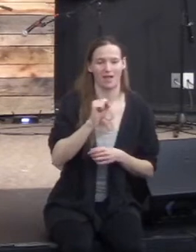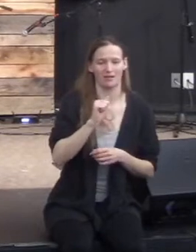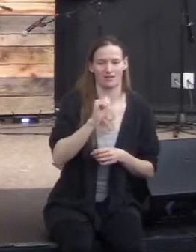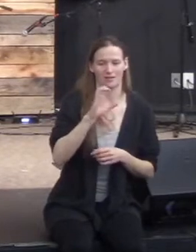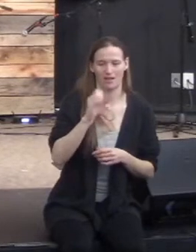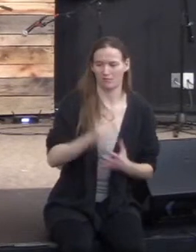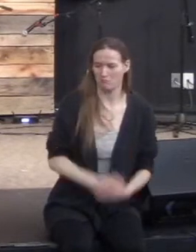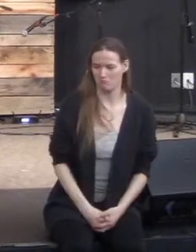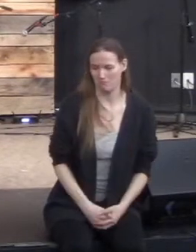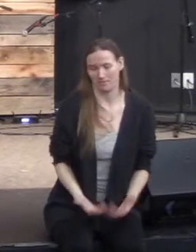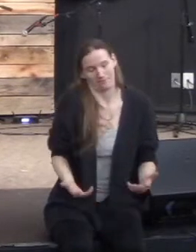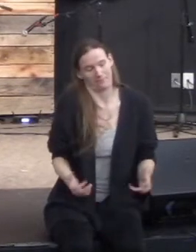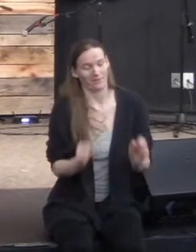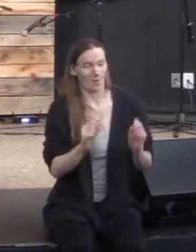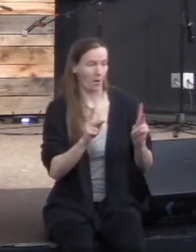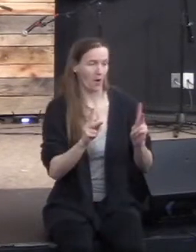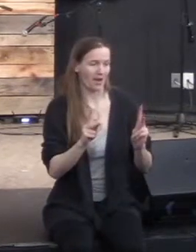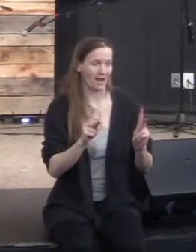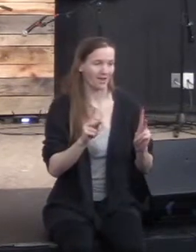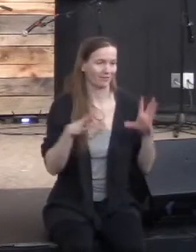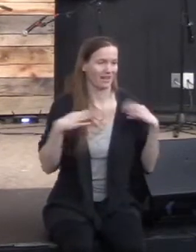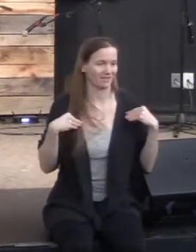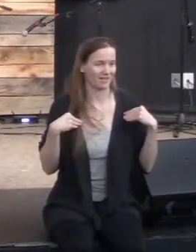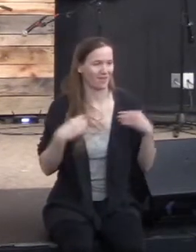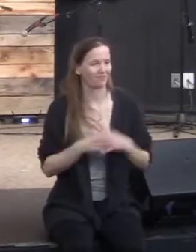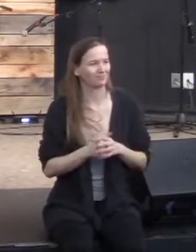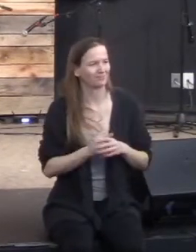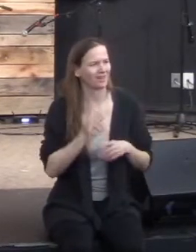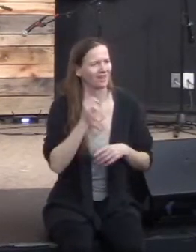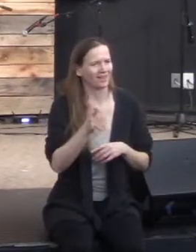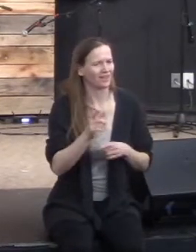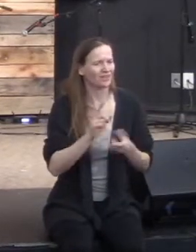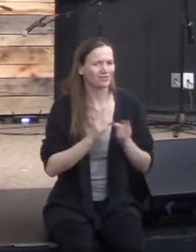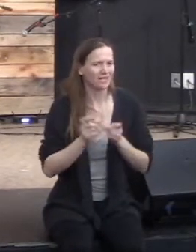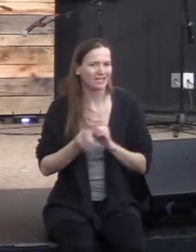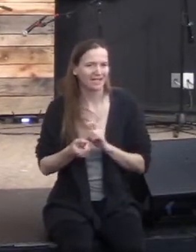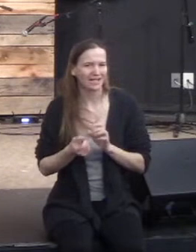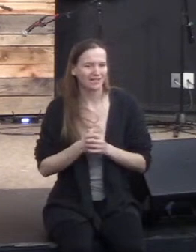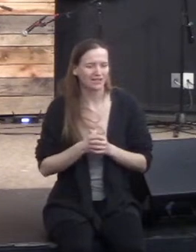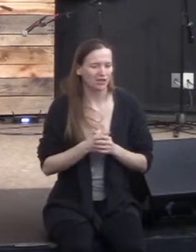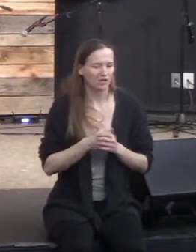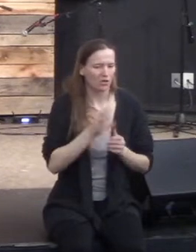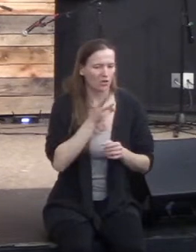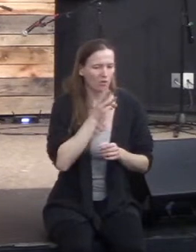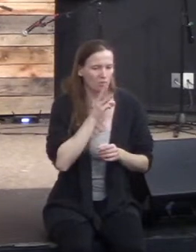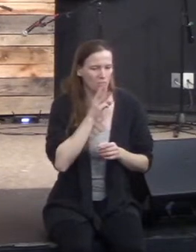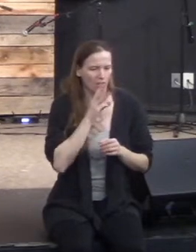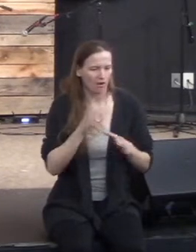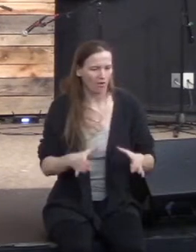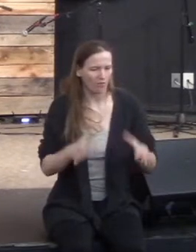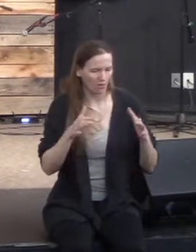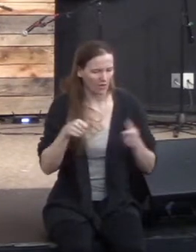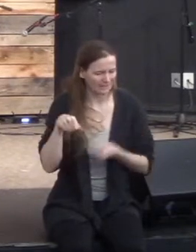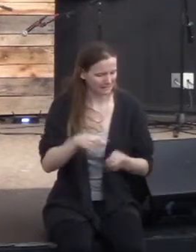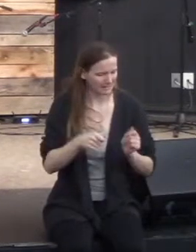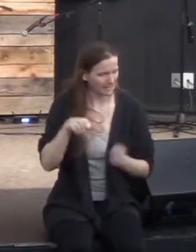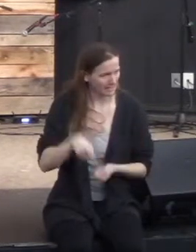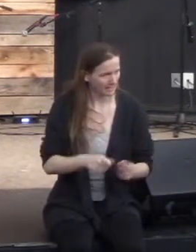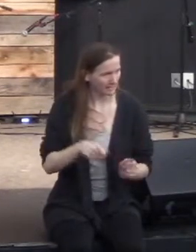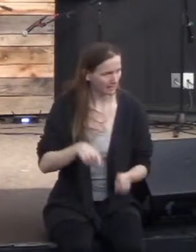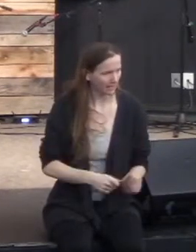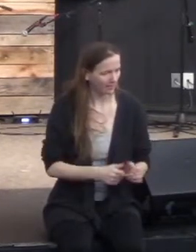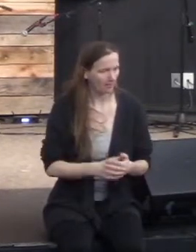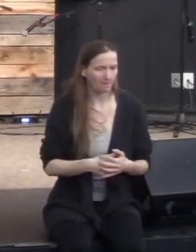Later in life, the it doesn't change. You know, he digs a well. Some competitive forces come in and steal the